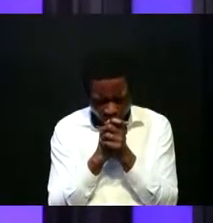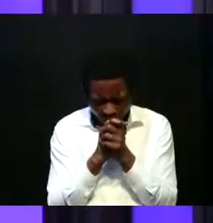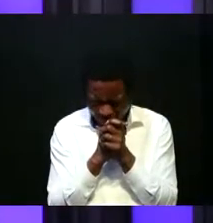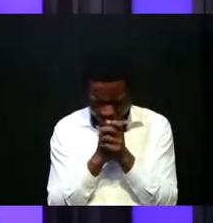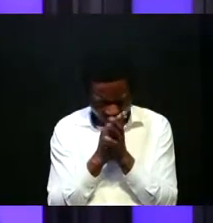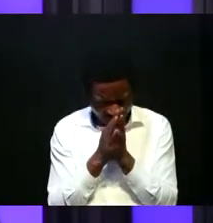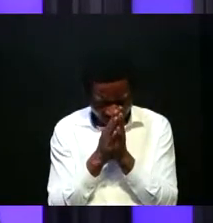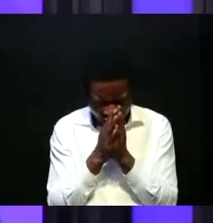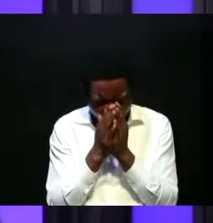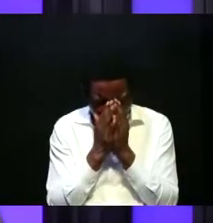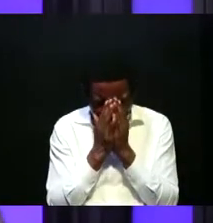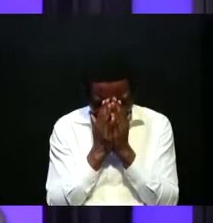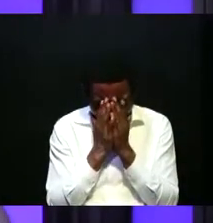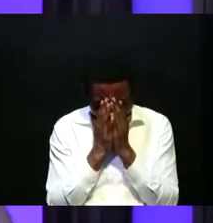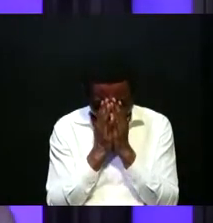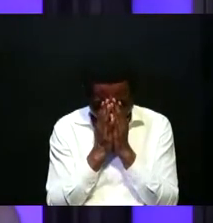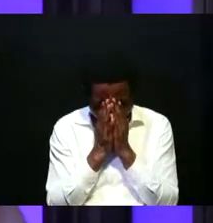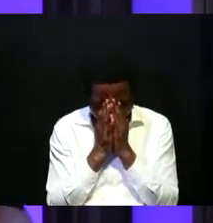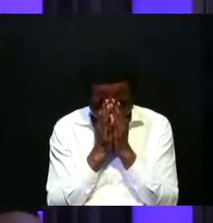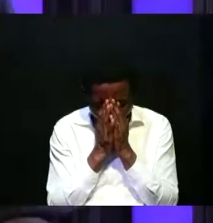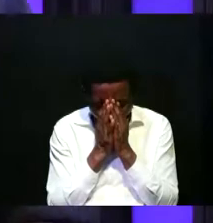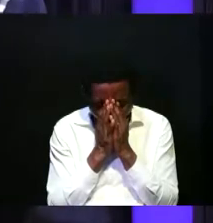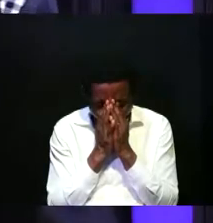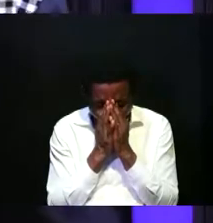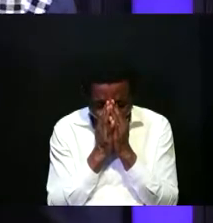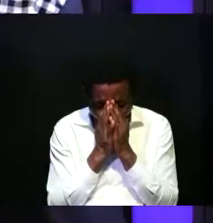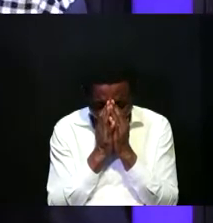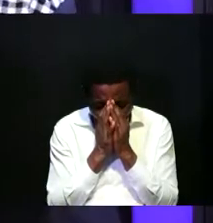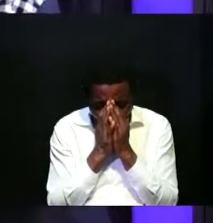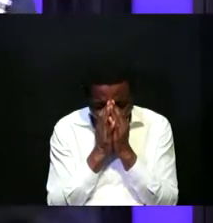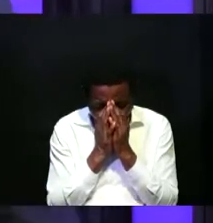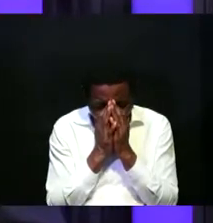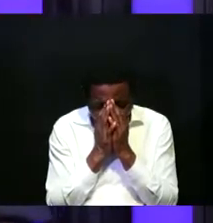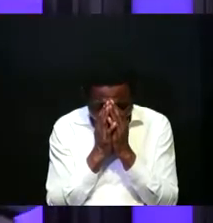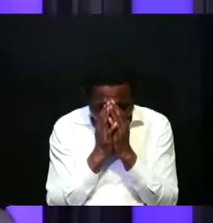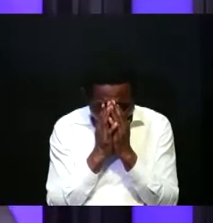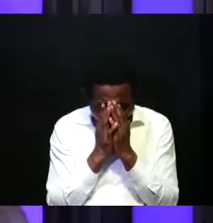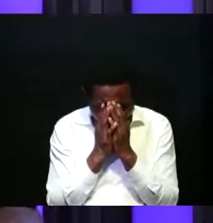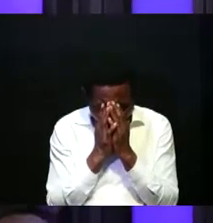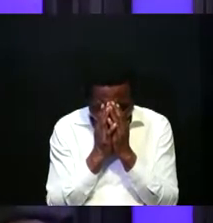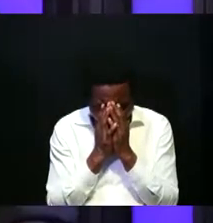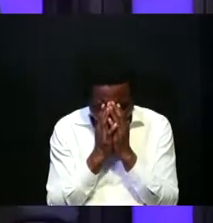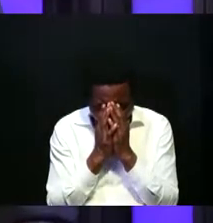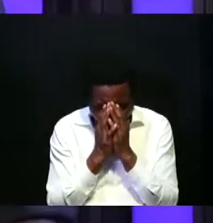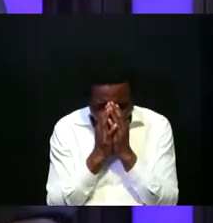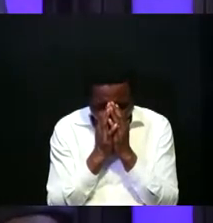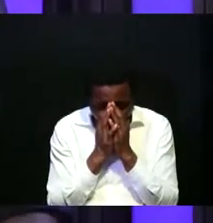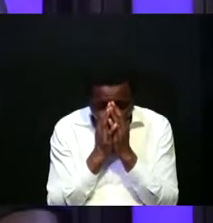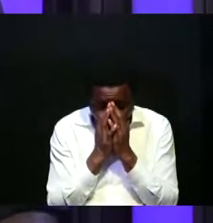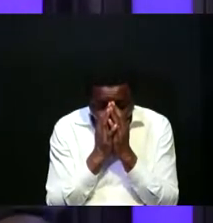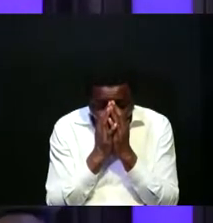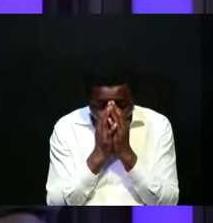Make it a bit of the Ato Shianahadi Sanama, Sanama, Kalaba, Kaliba, Kali,